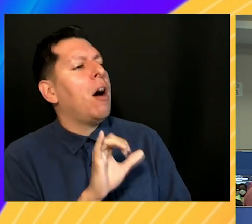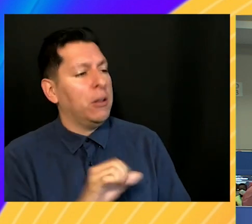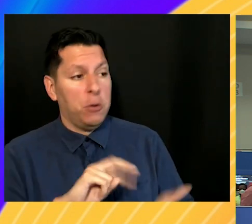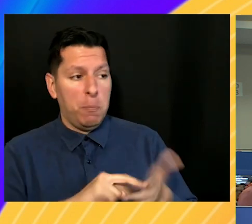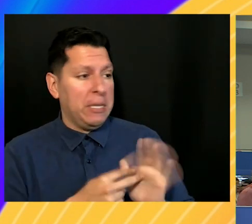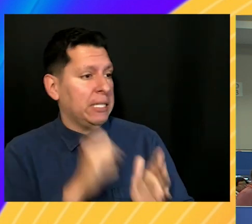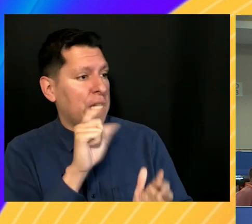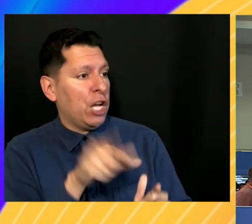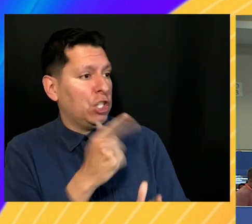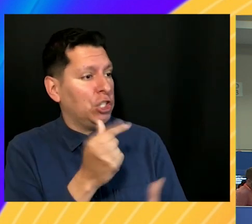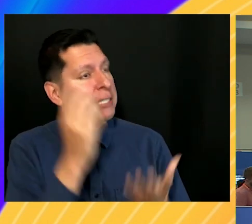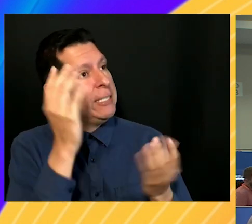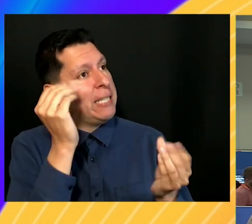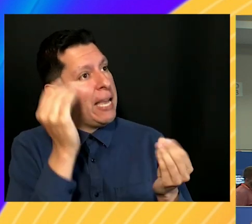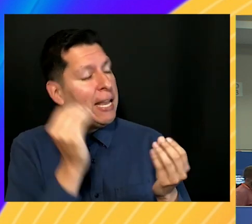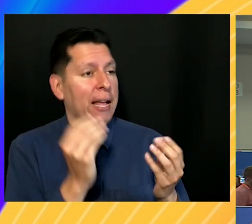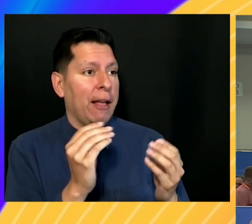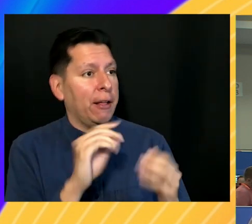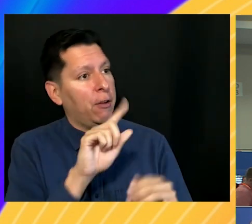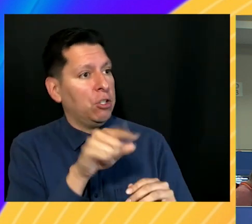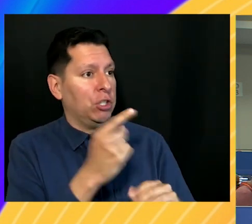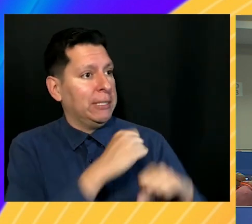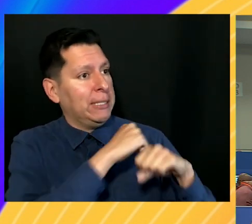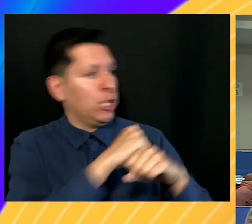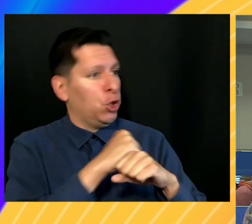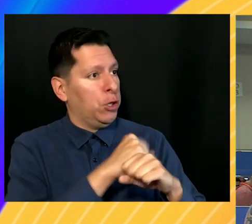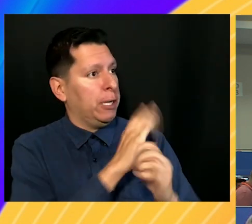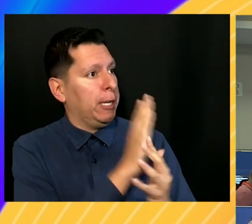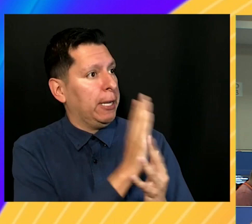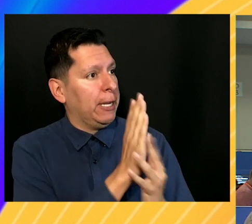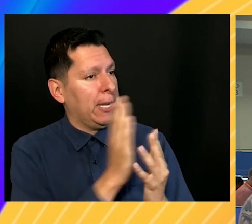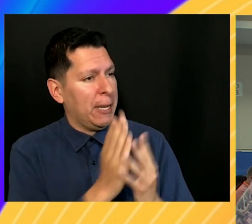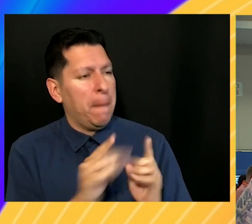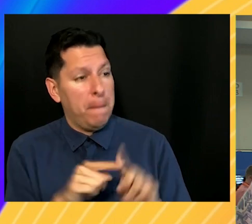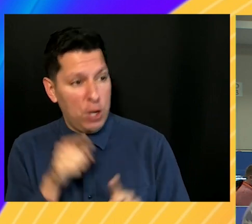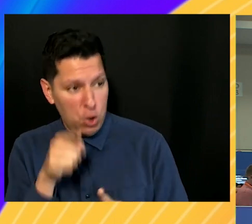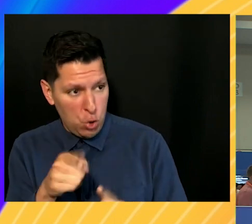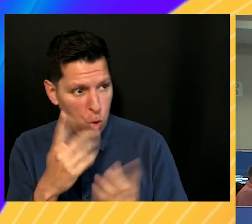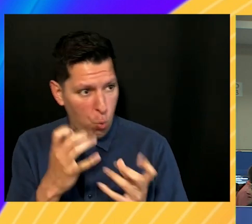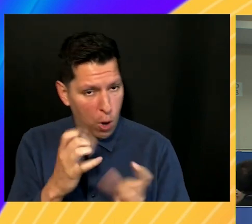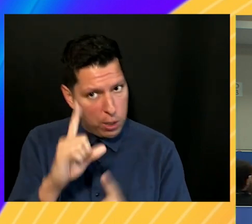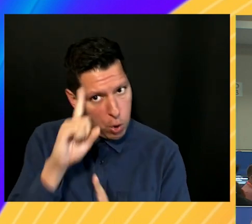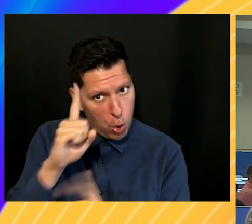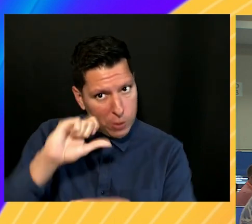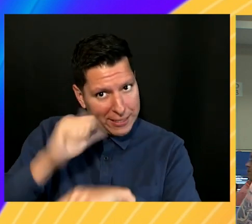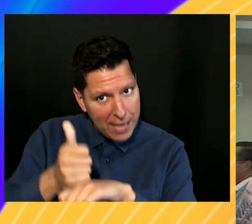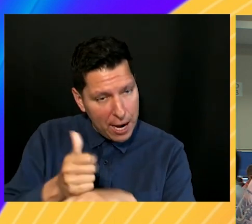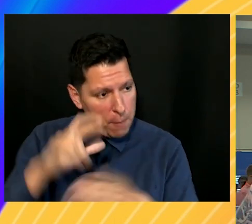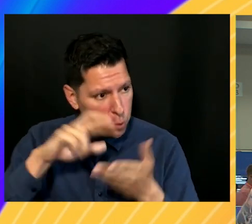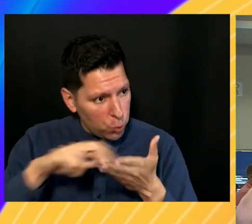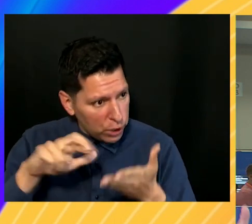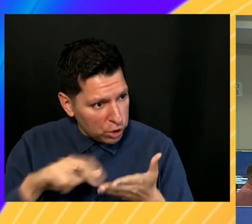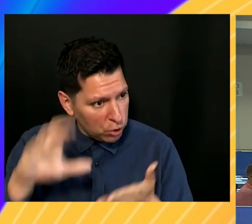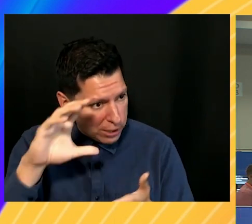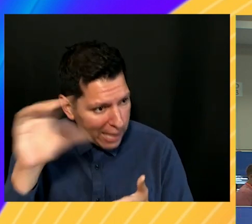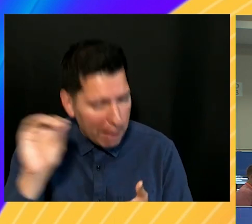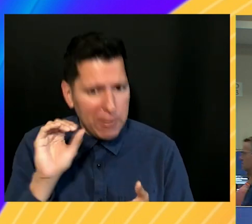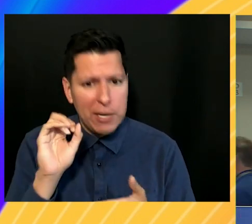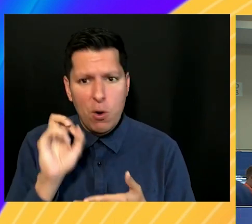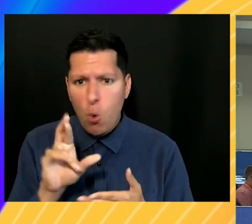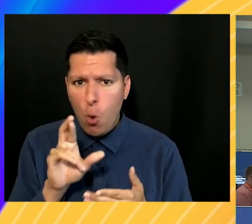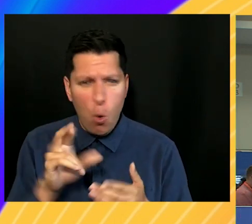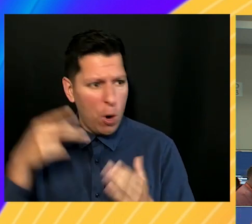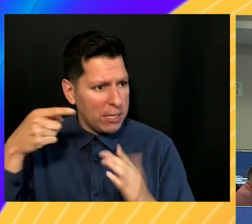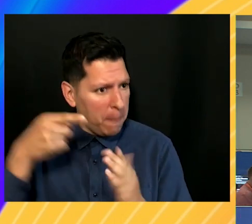a security sense, but also, you know, if you're a startup that wants to be inventive and also do research or like a research